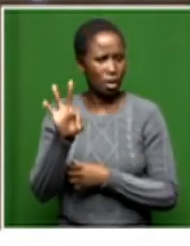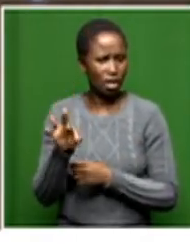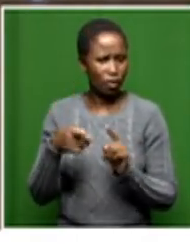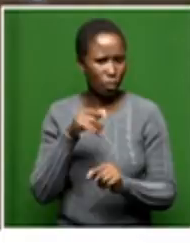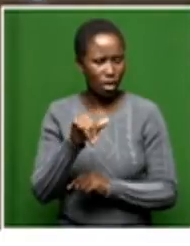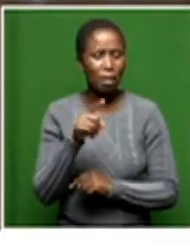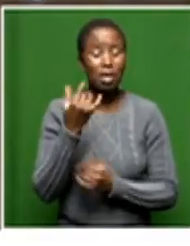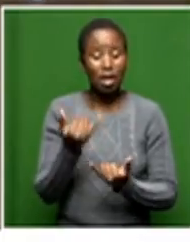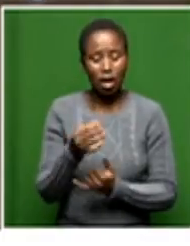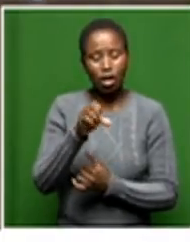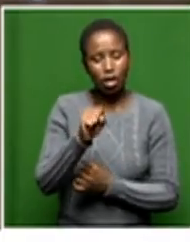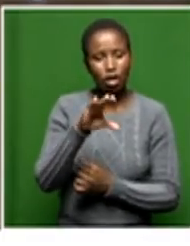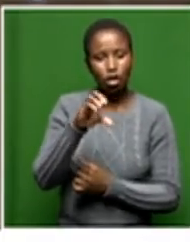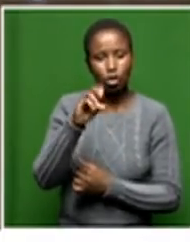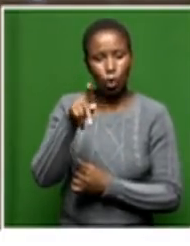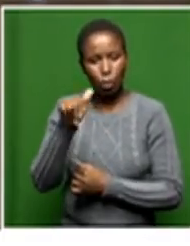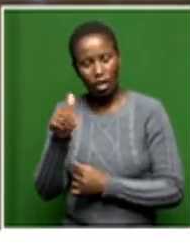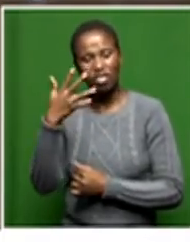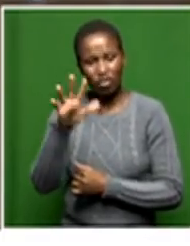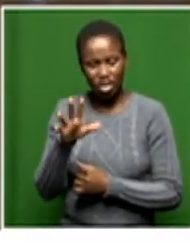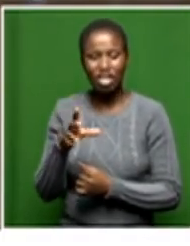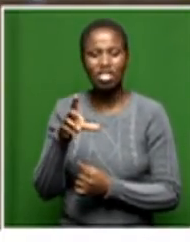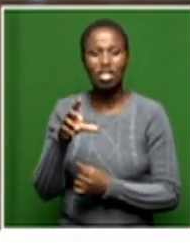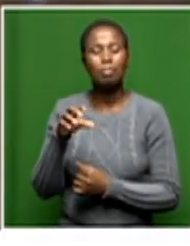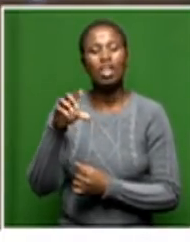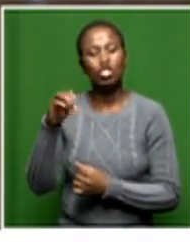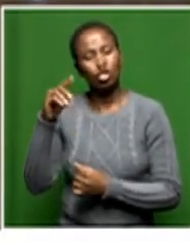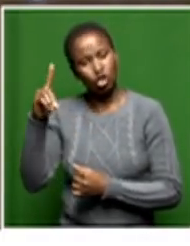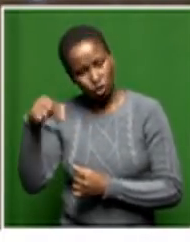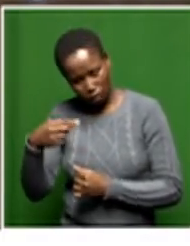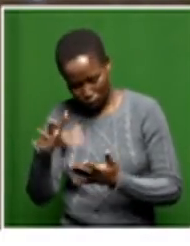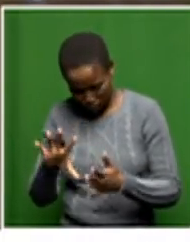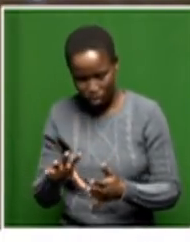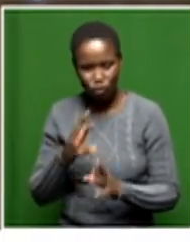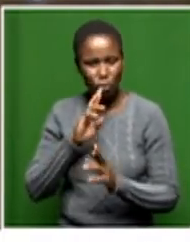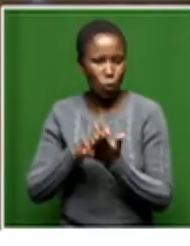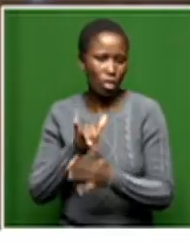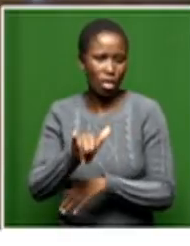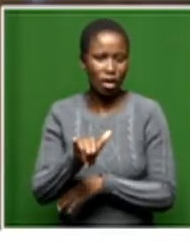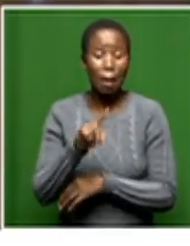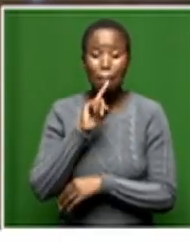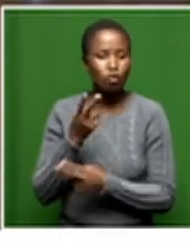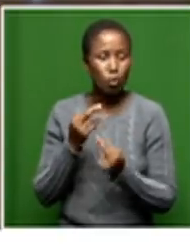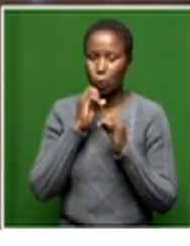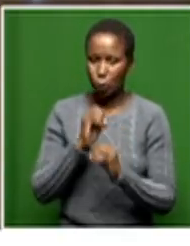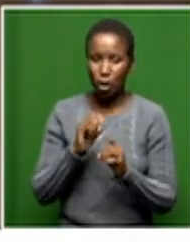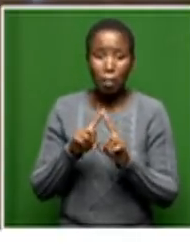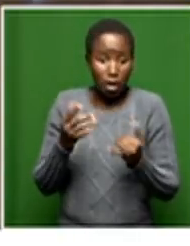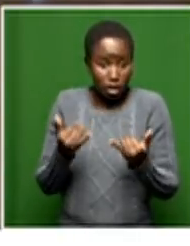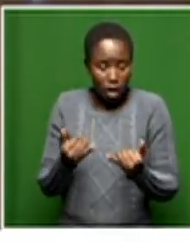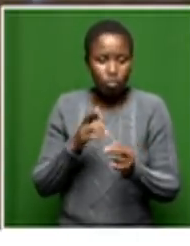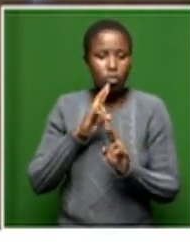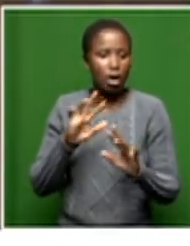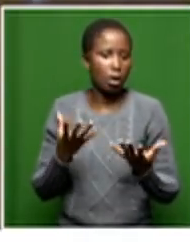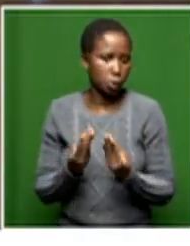SCOPA dealt with is what the Auditor General reported in. It's nothing new. But the question was, what has been the response to